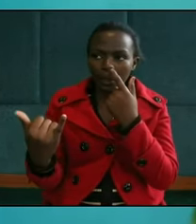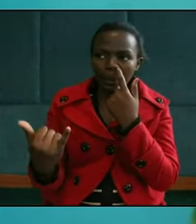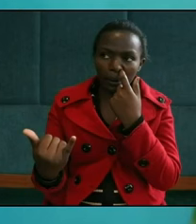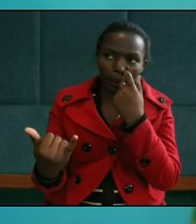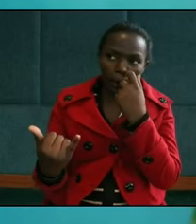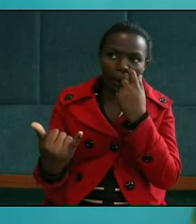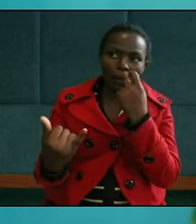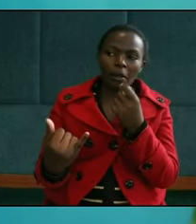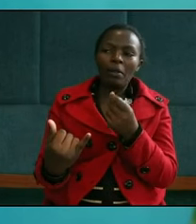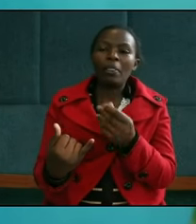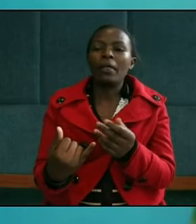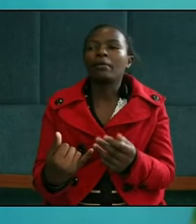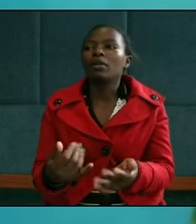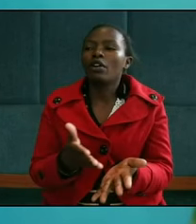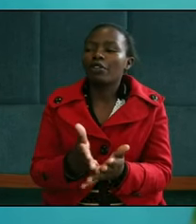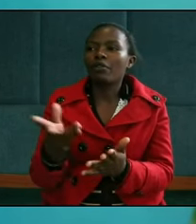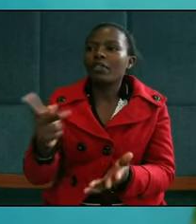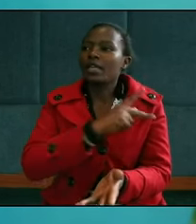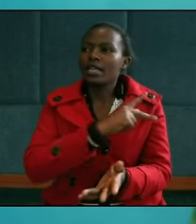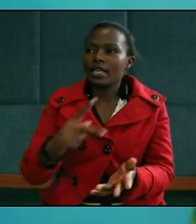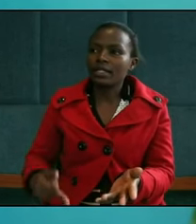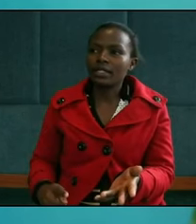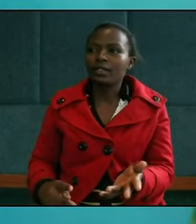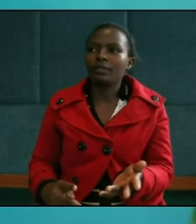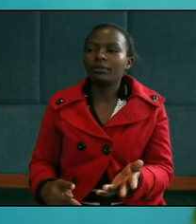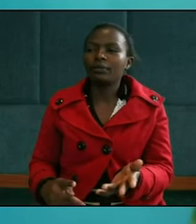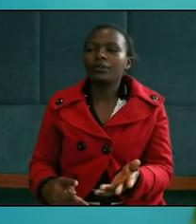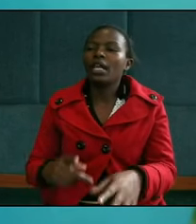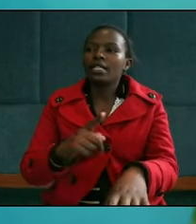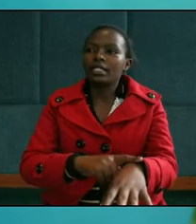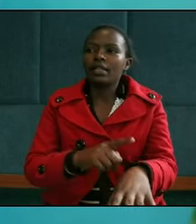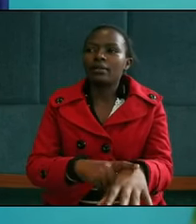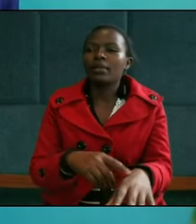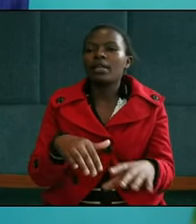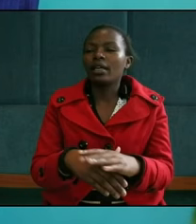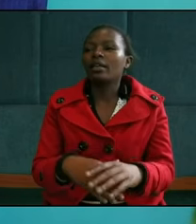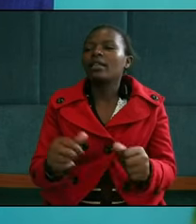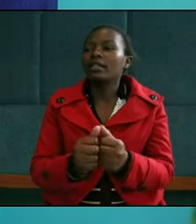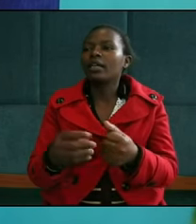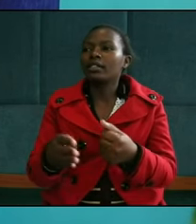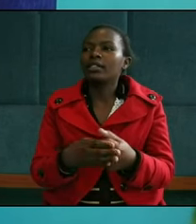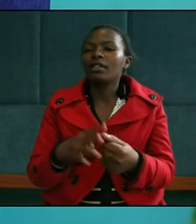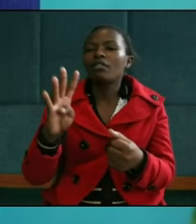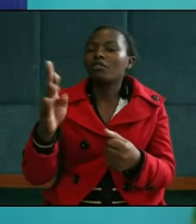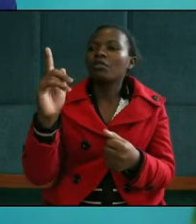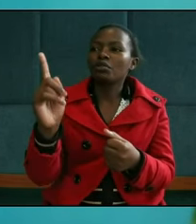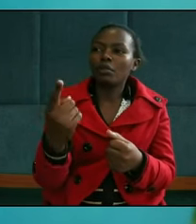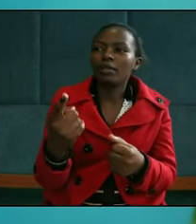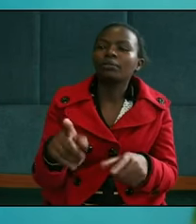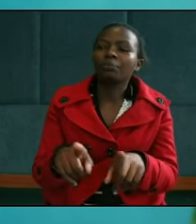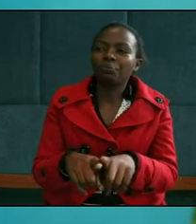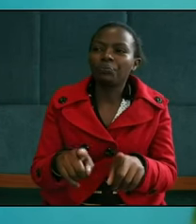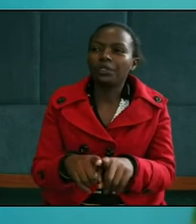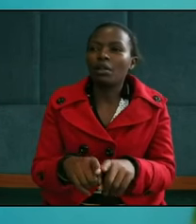to the King's Heralds. So in 1941, the General Conference at the Autumn Council took action to